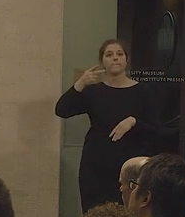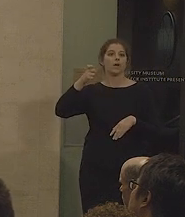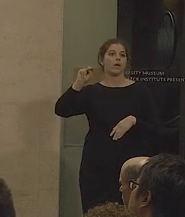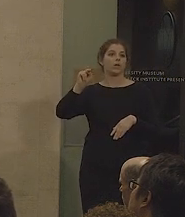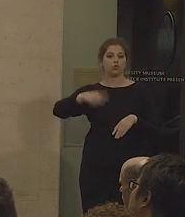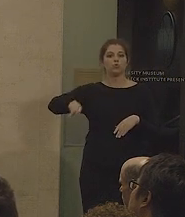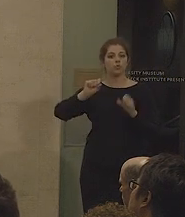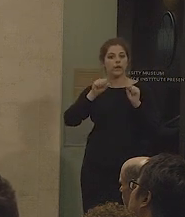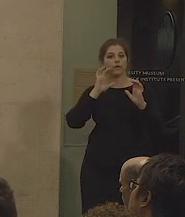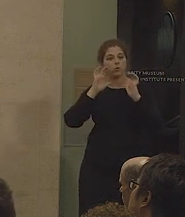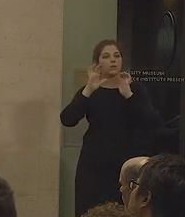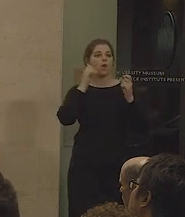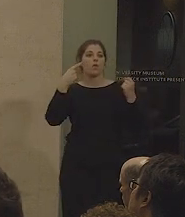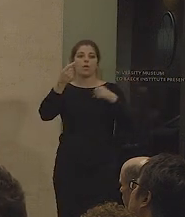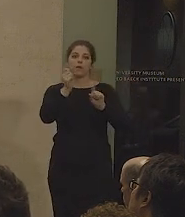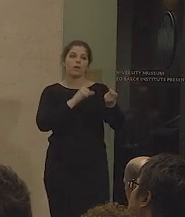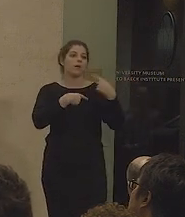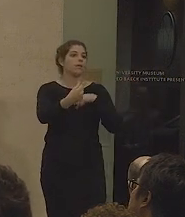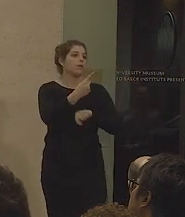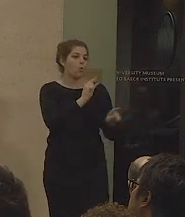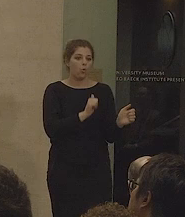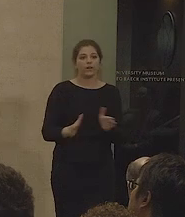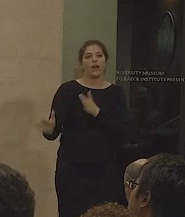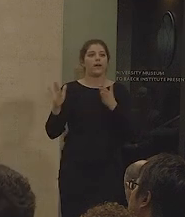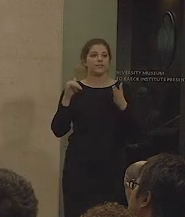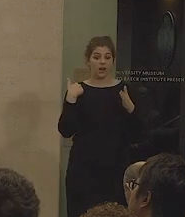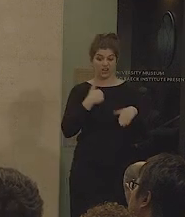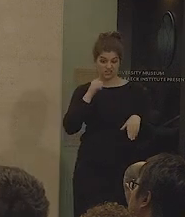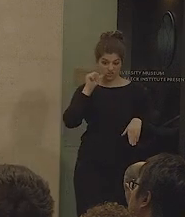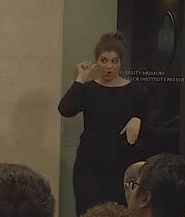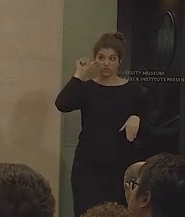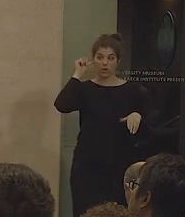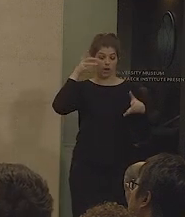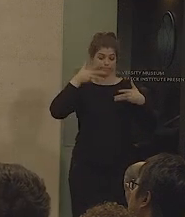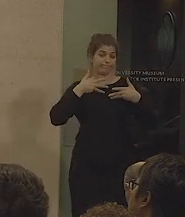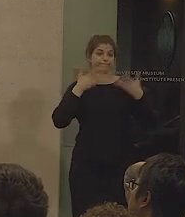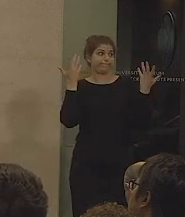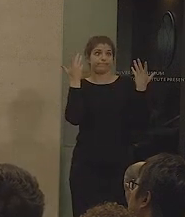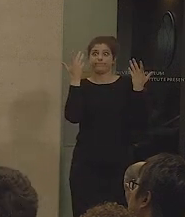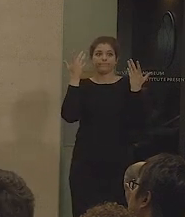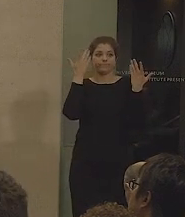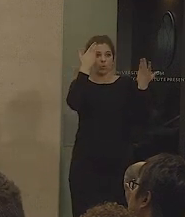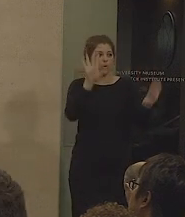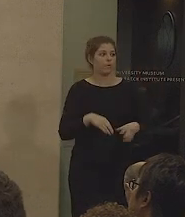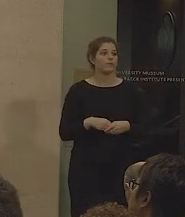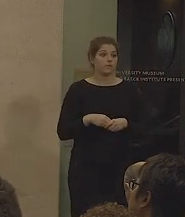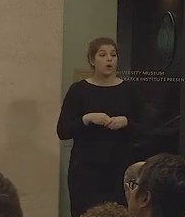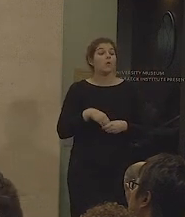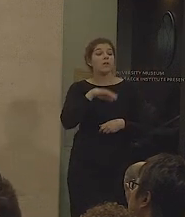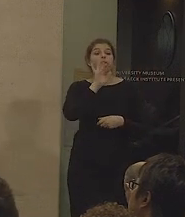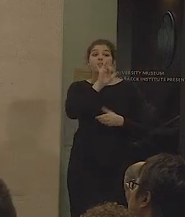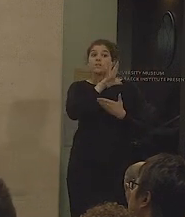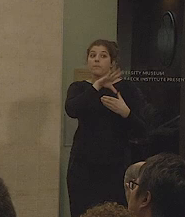You guys are able to communicate and organize in ways that leave us adults in your dust. So that's